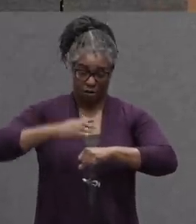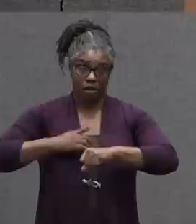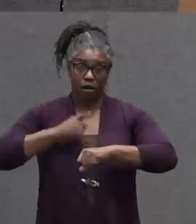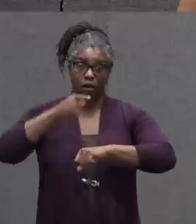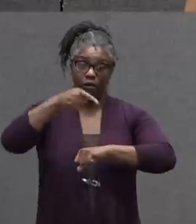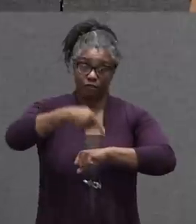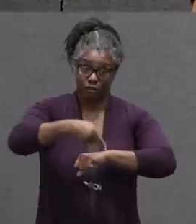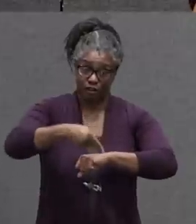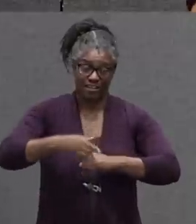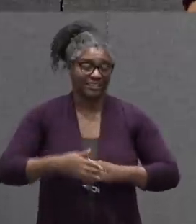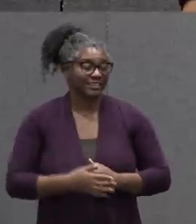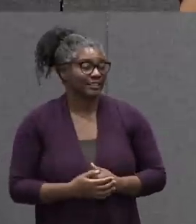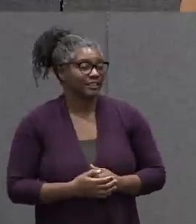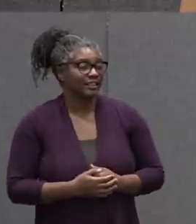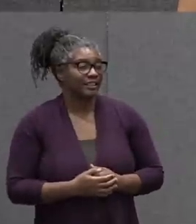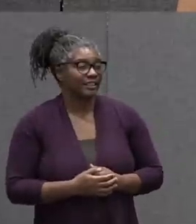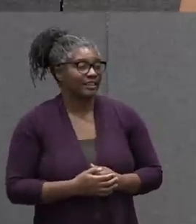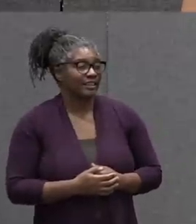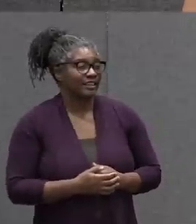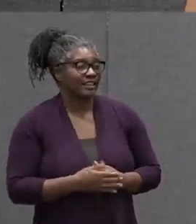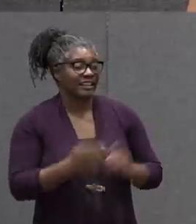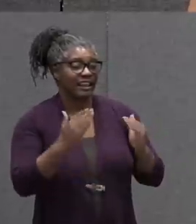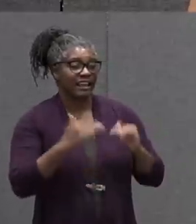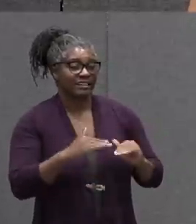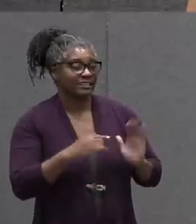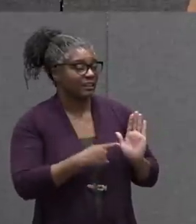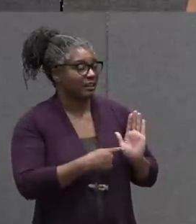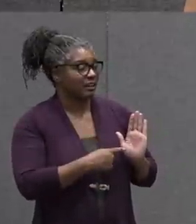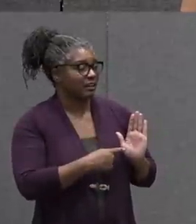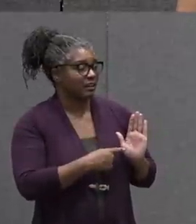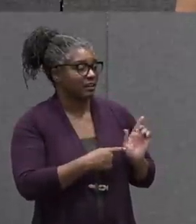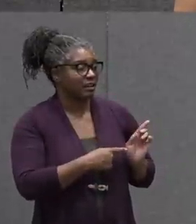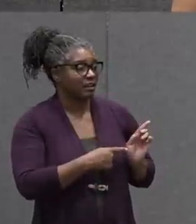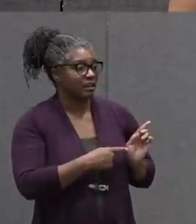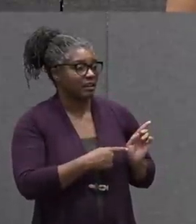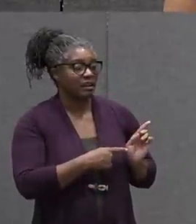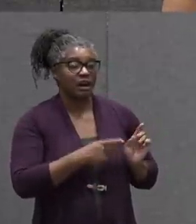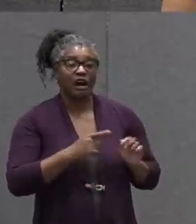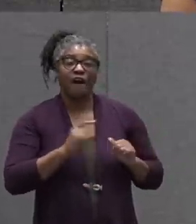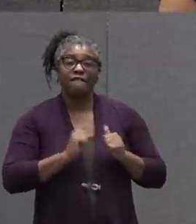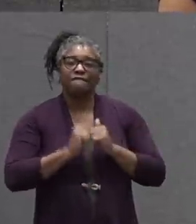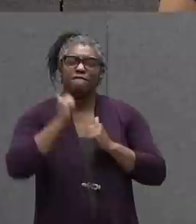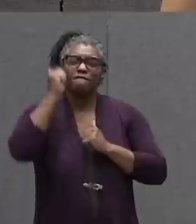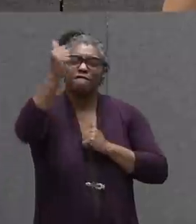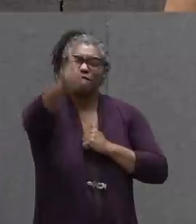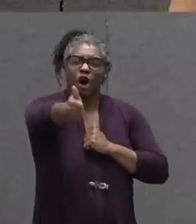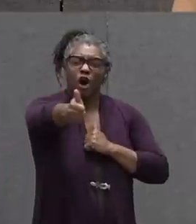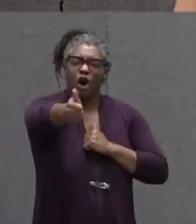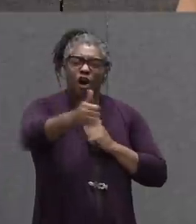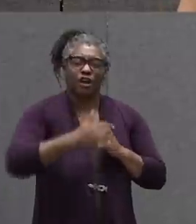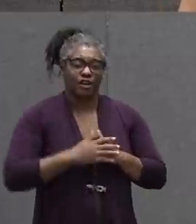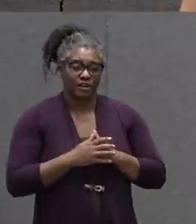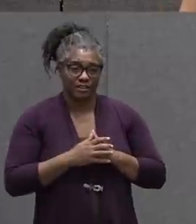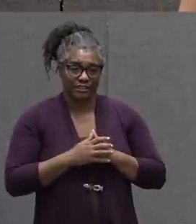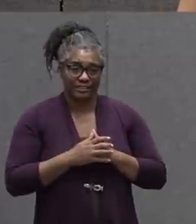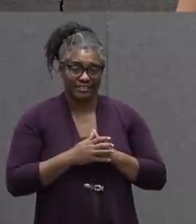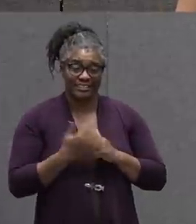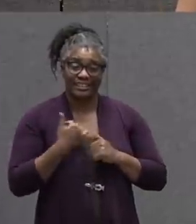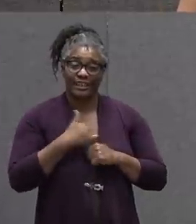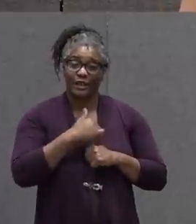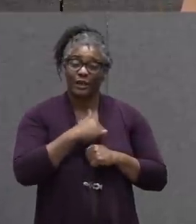Here's another example. Far. We might say something is far